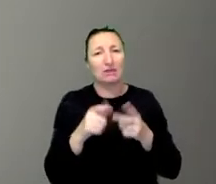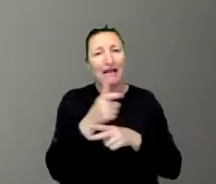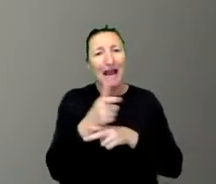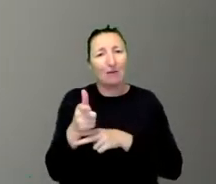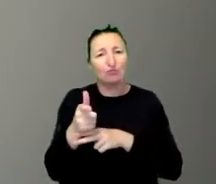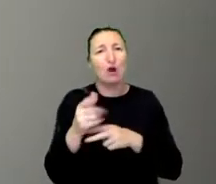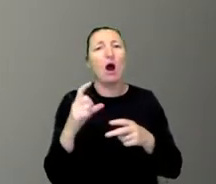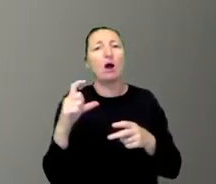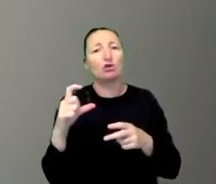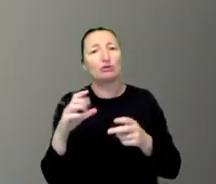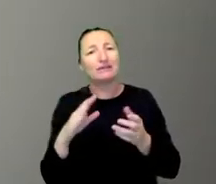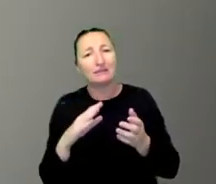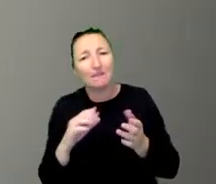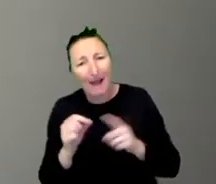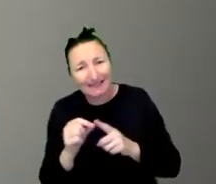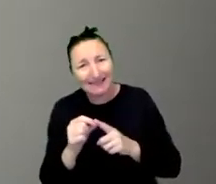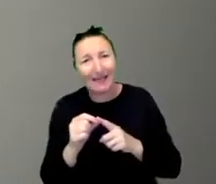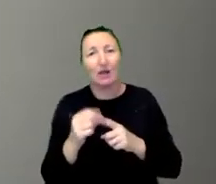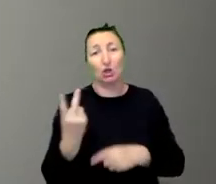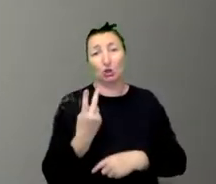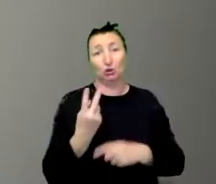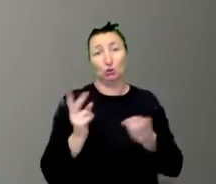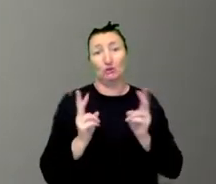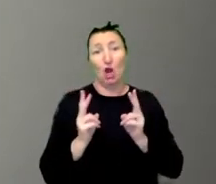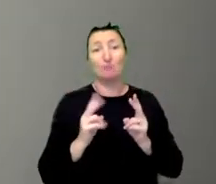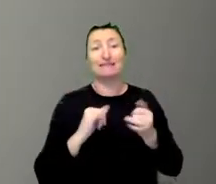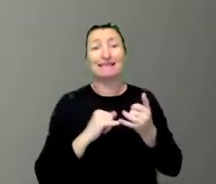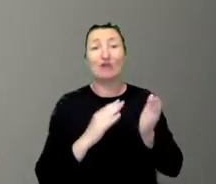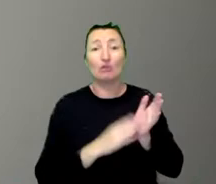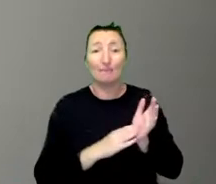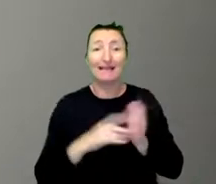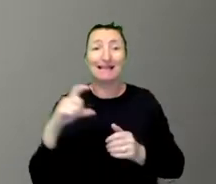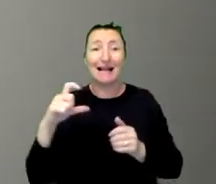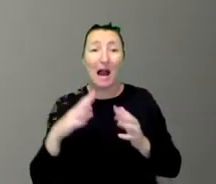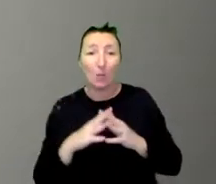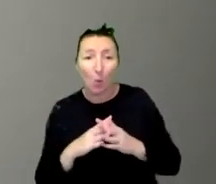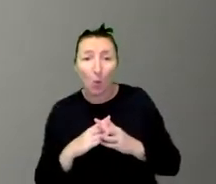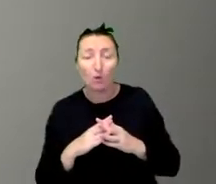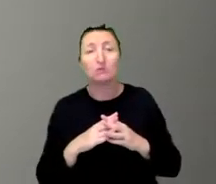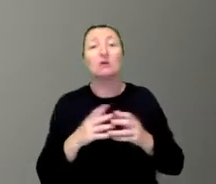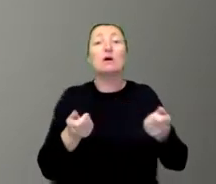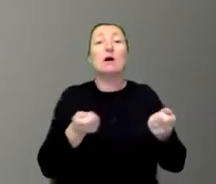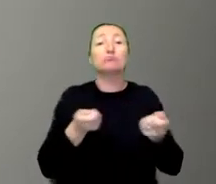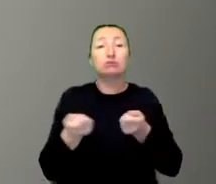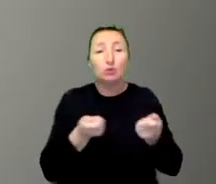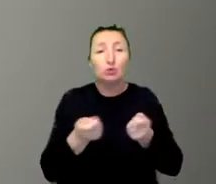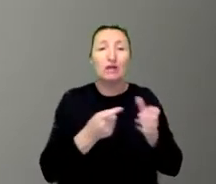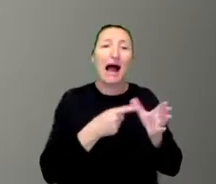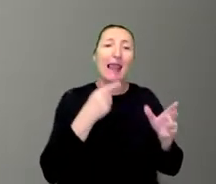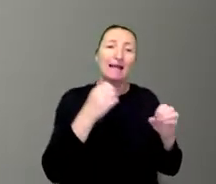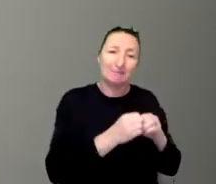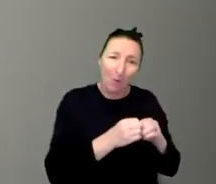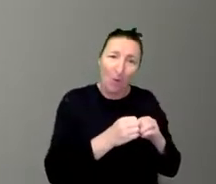our BSL interpreter, Sarah Meeks and Kat Ward, and our producer extraordinaire, Alex Boys, and